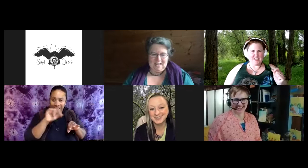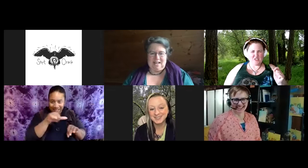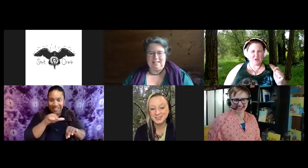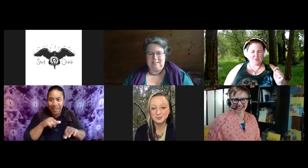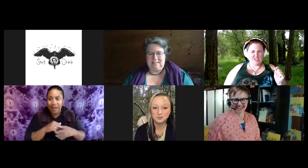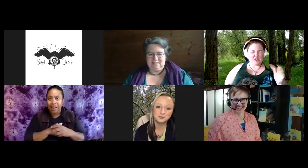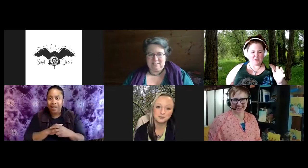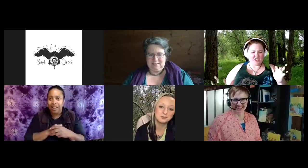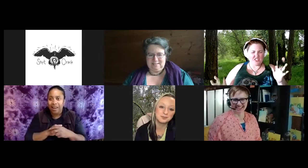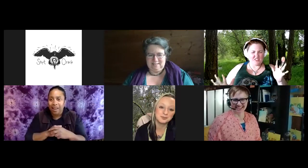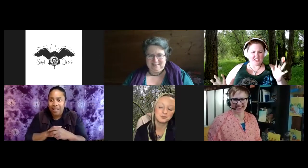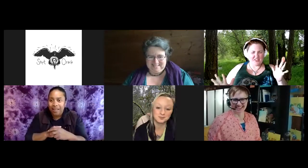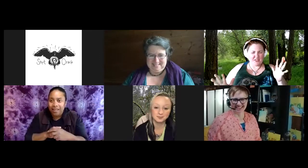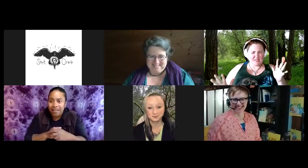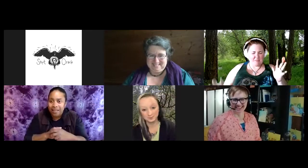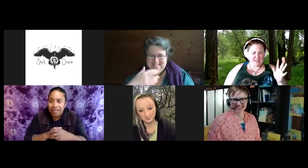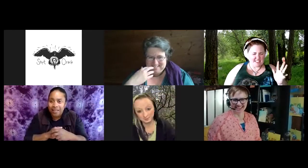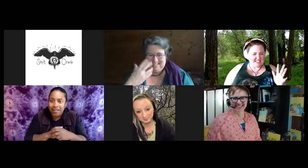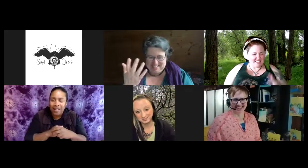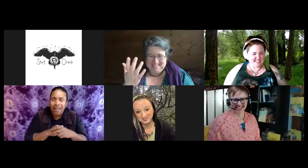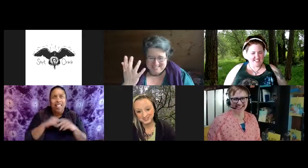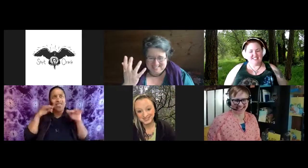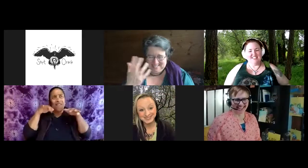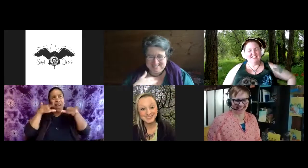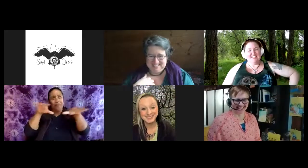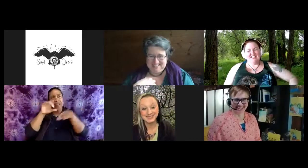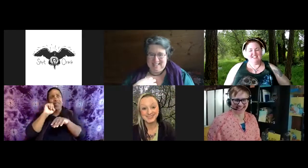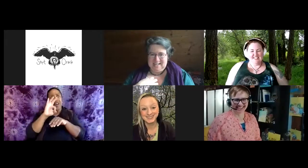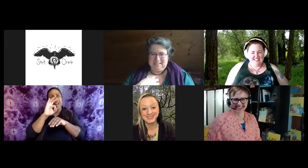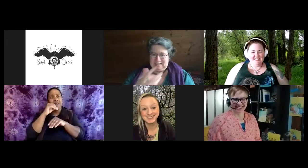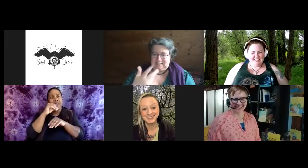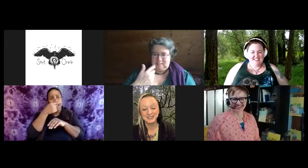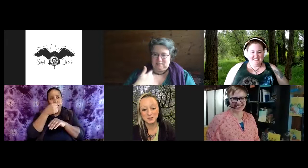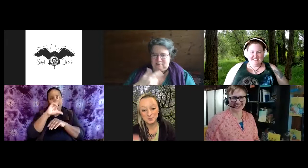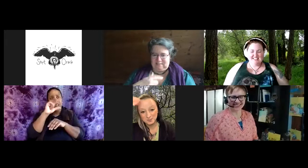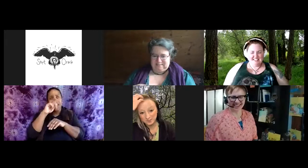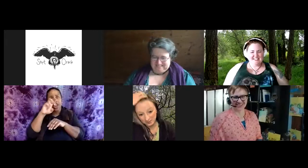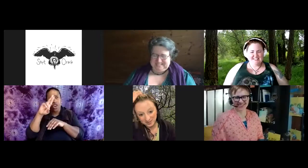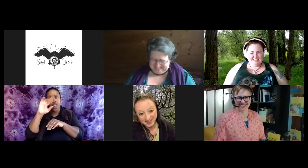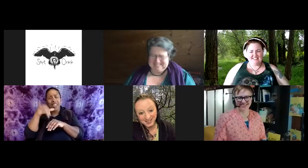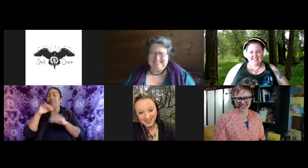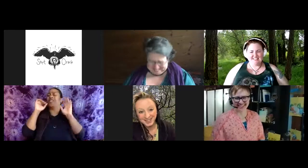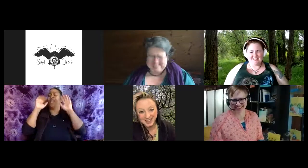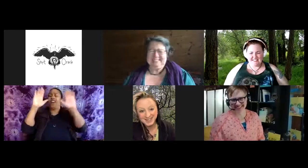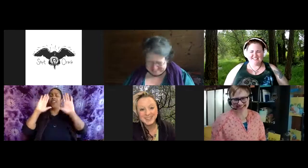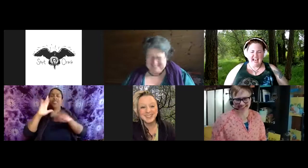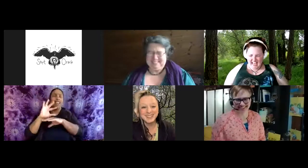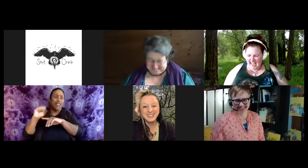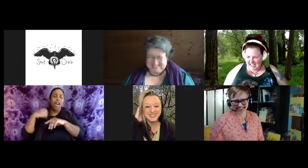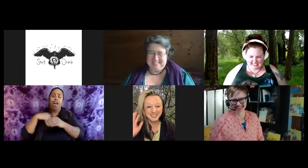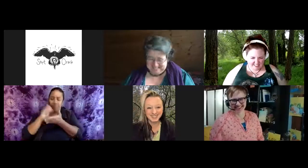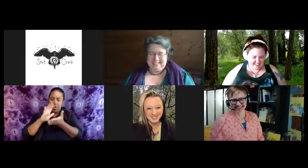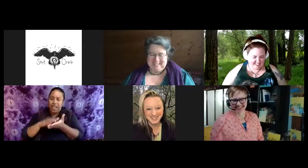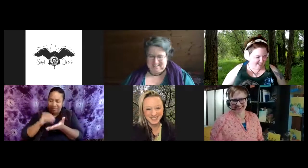I love that description, the vibration of glitter. That was the best. Yeah, I agree. I'm writing that one down. That's